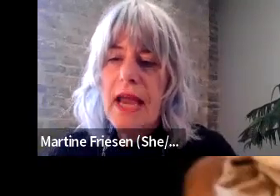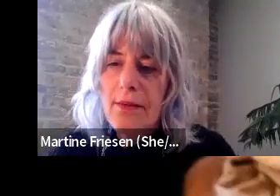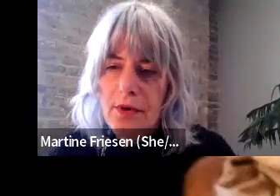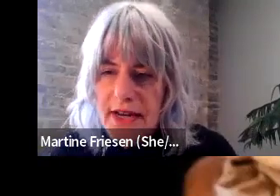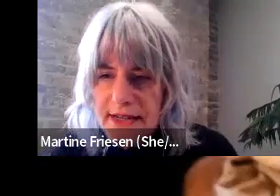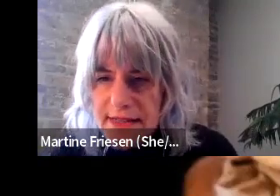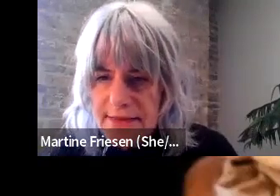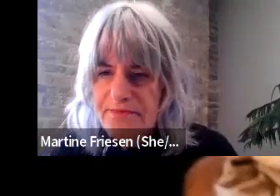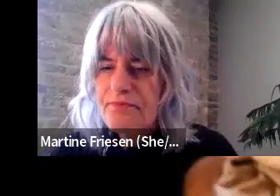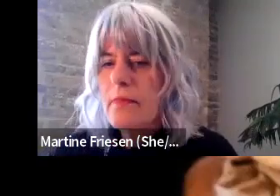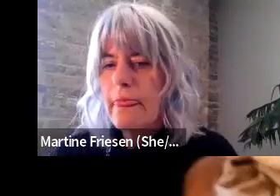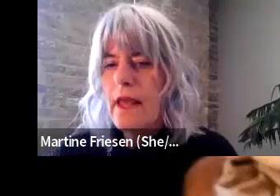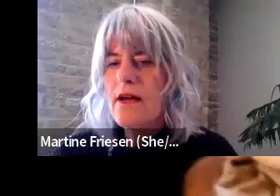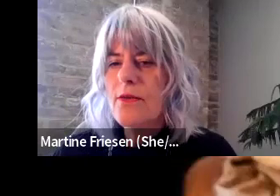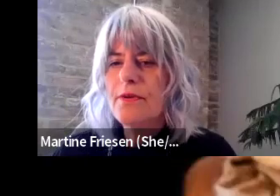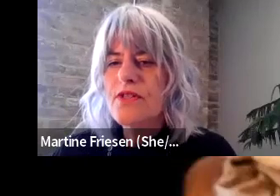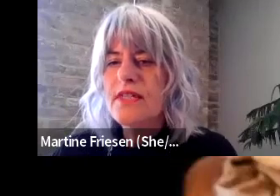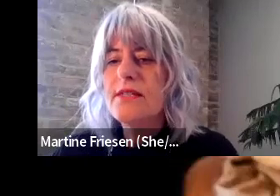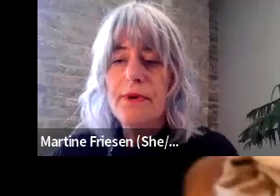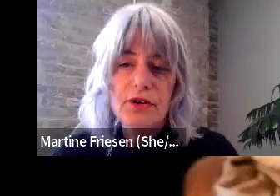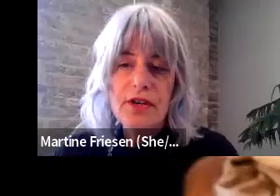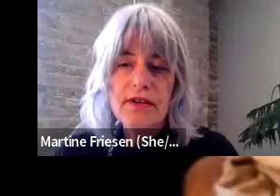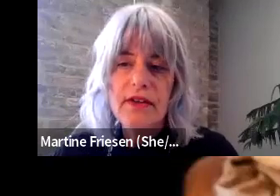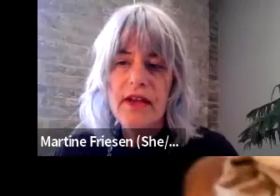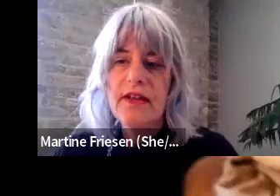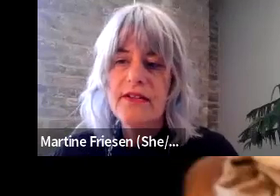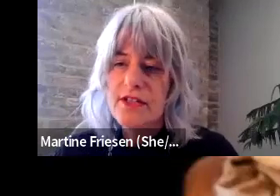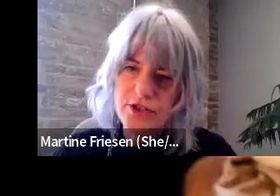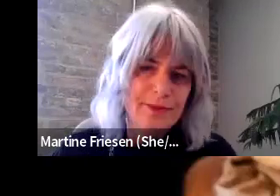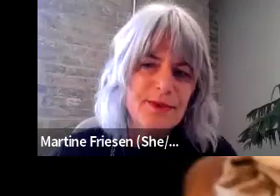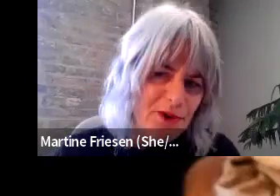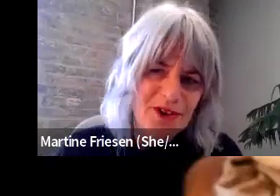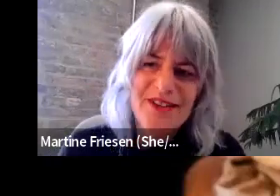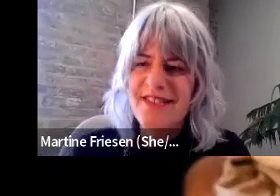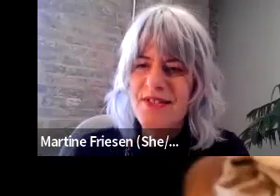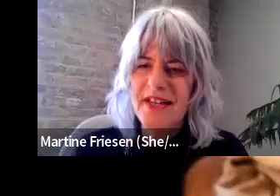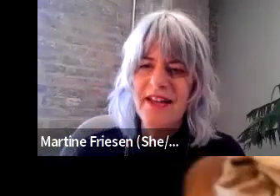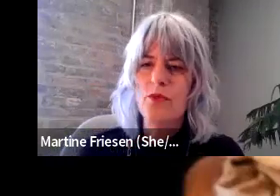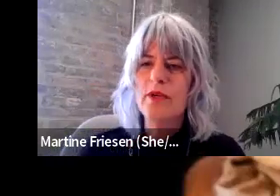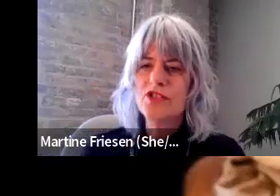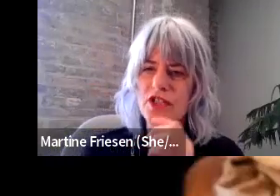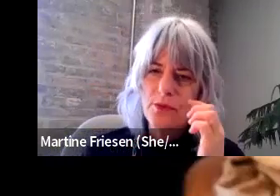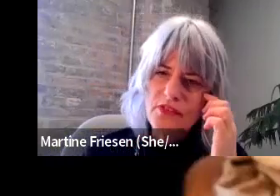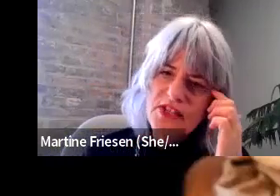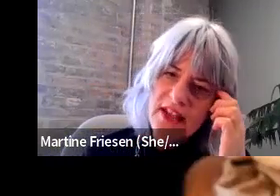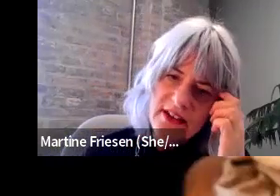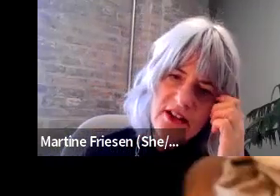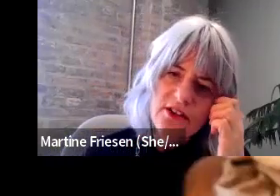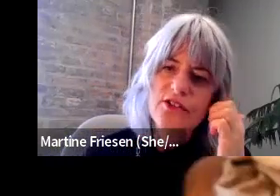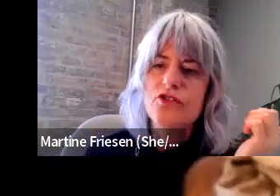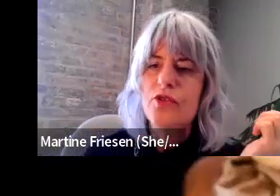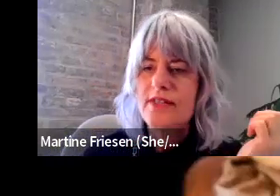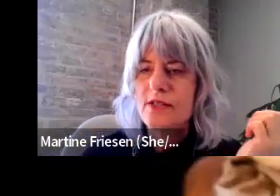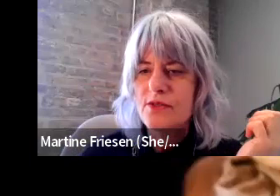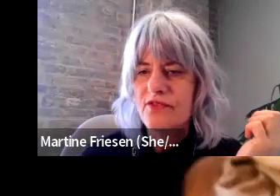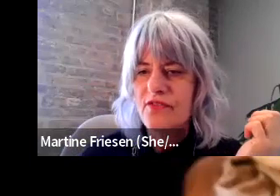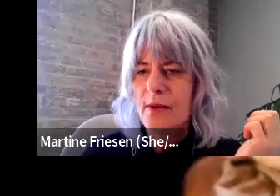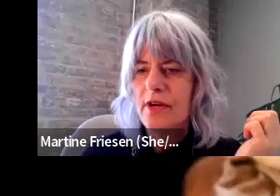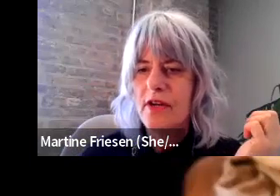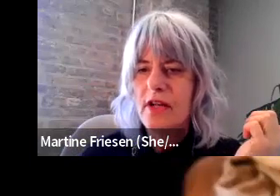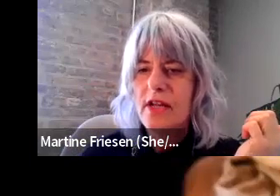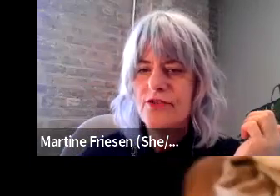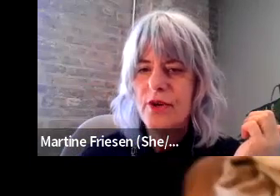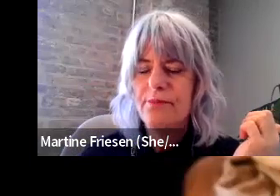Twisted Theater's cabarets, the person is bearded, and Jim is bearded and sitting in a wheelchair with tan-colored